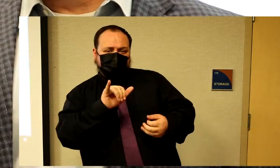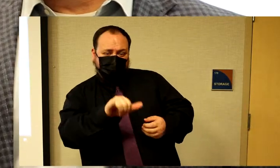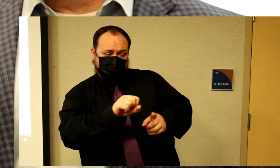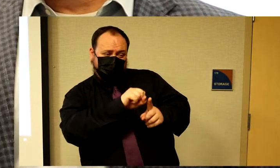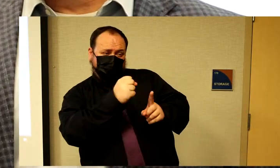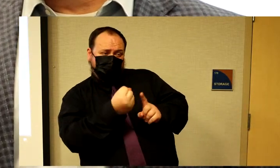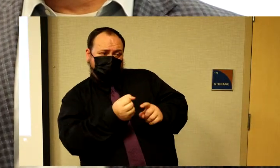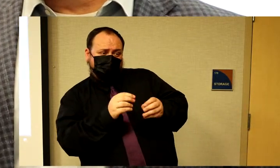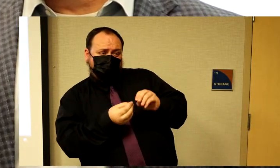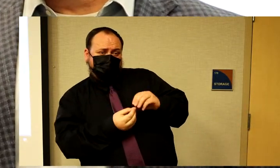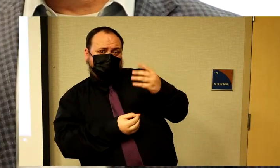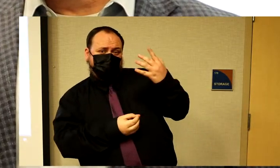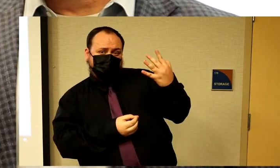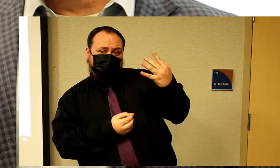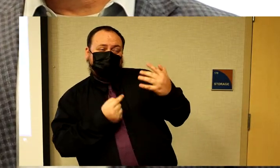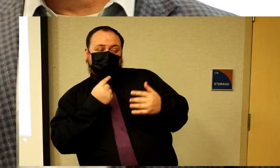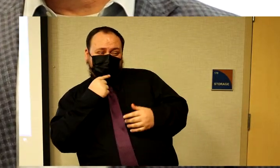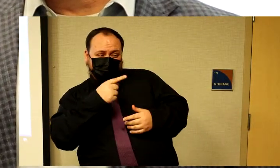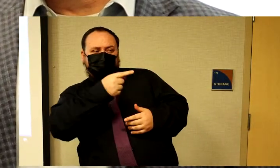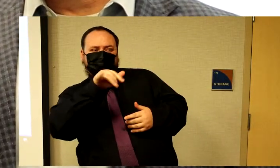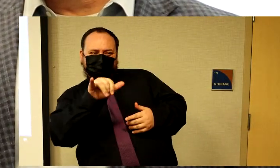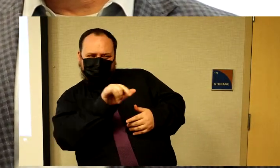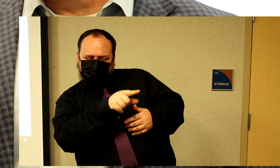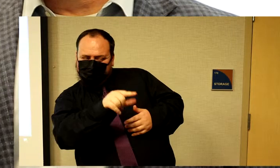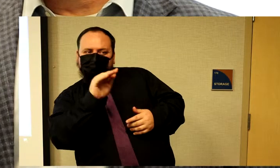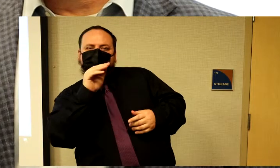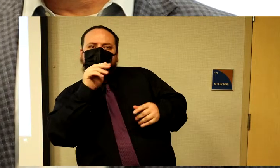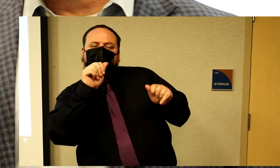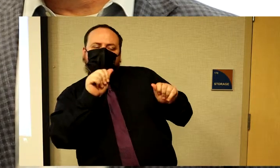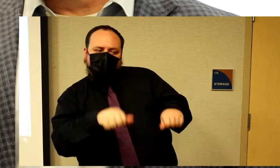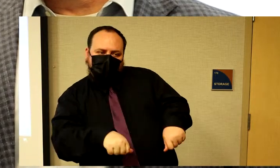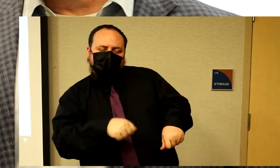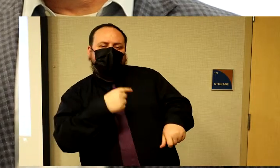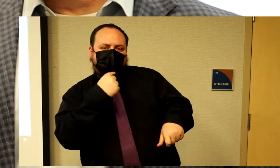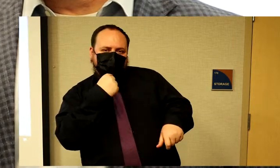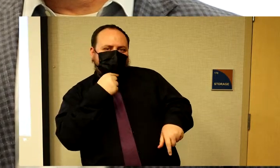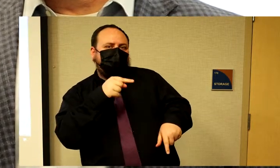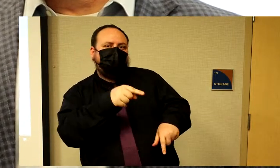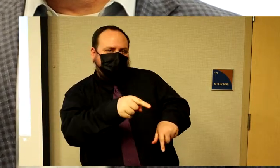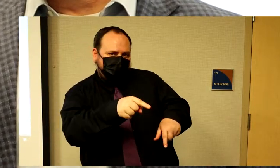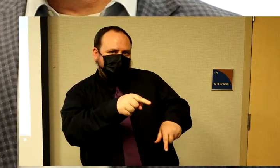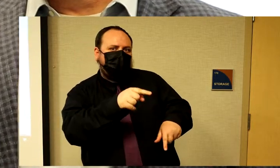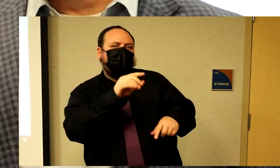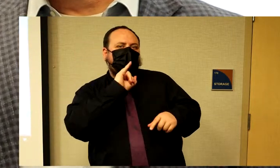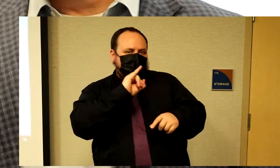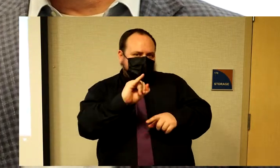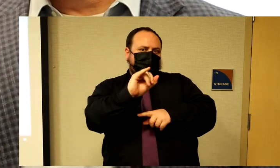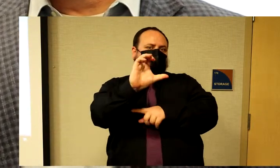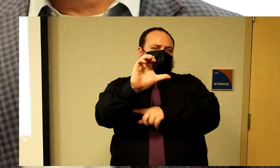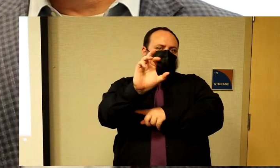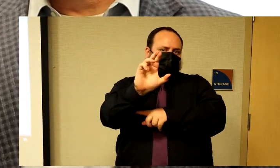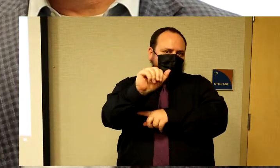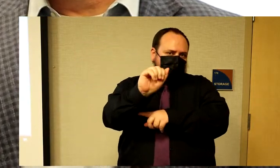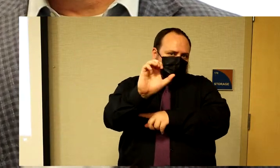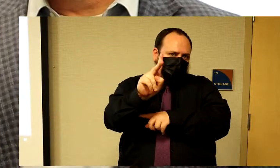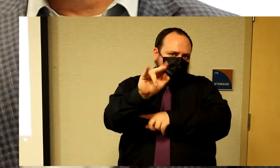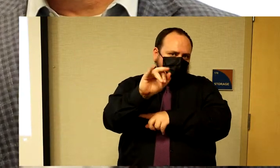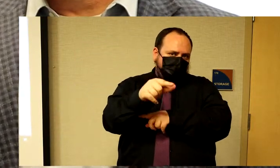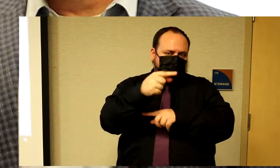be considered cracking in that it is diluting the HCDAP numbers to the